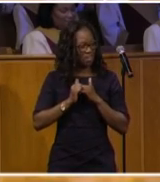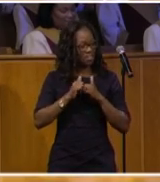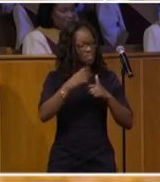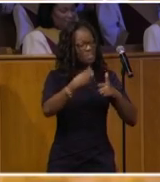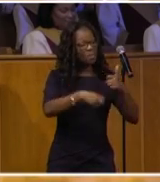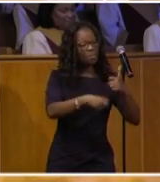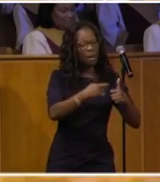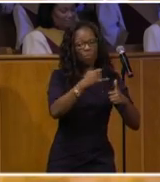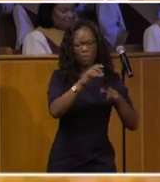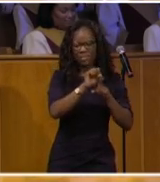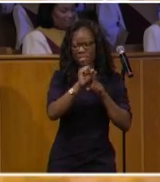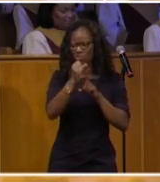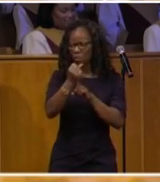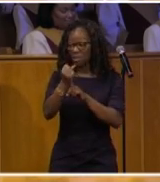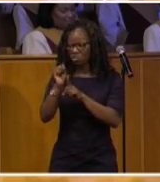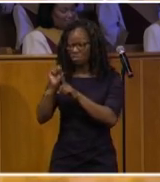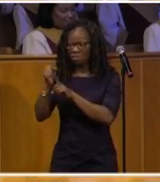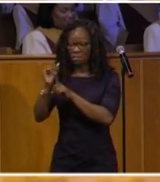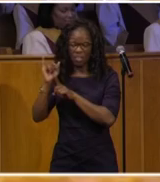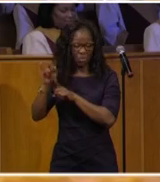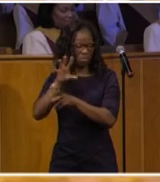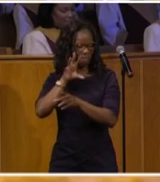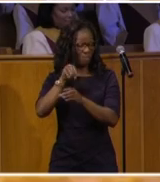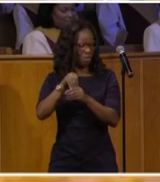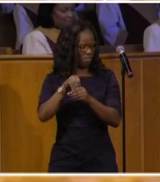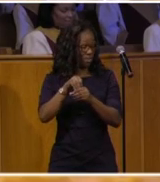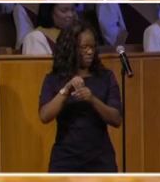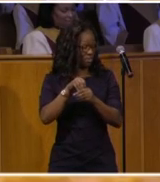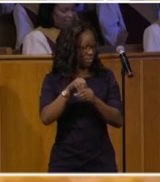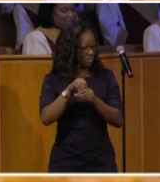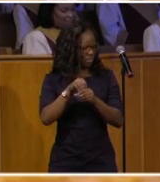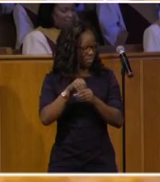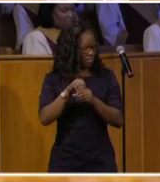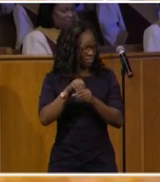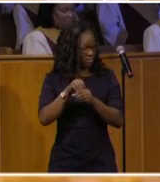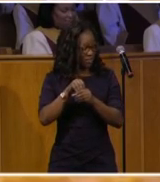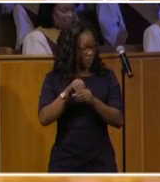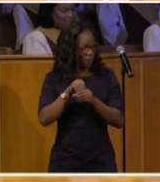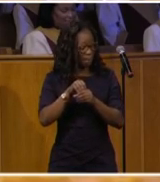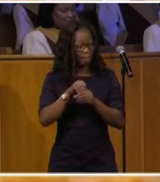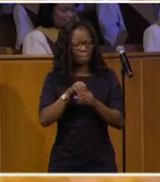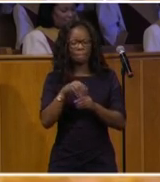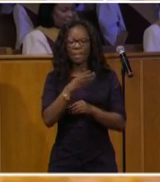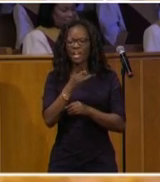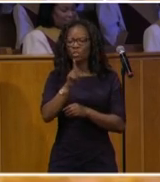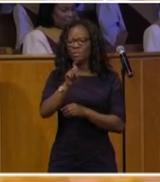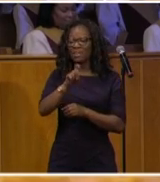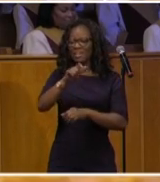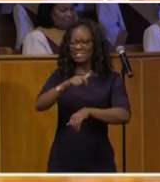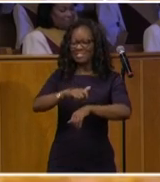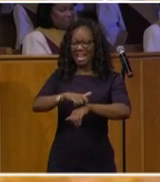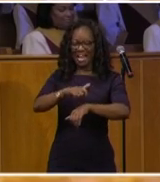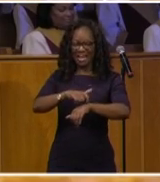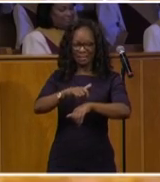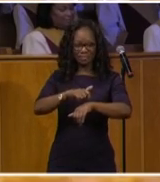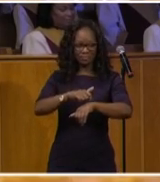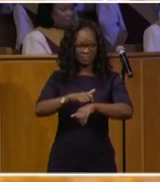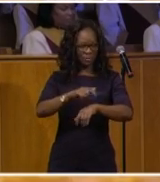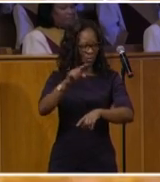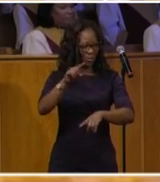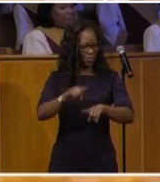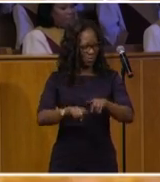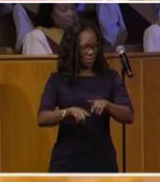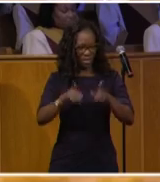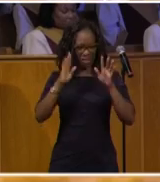or the situation in which you're dealing. Right. And you need time in it. You can't walk